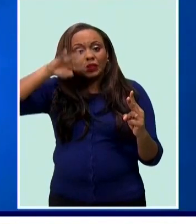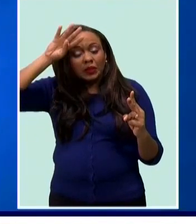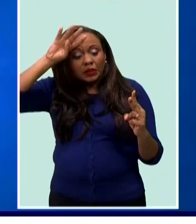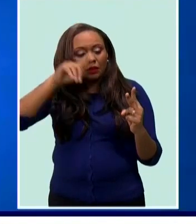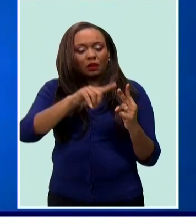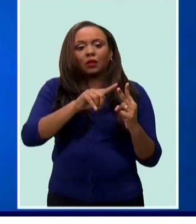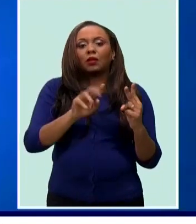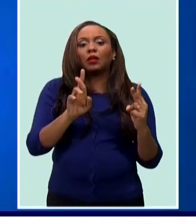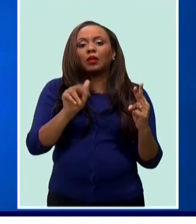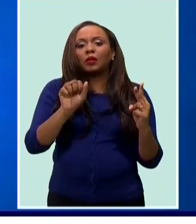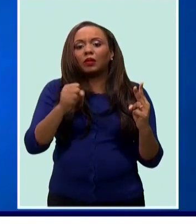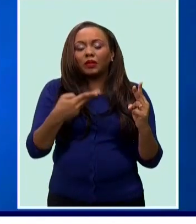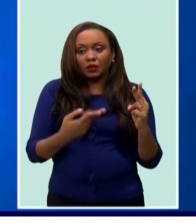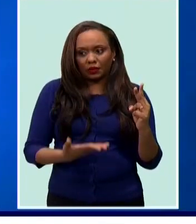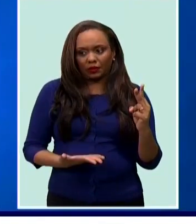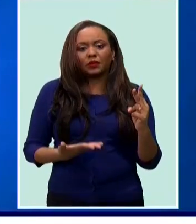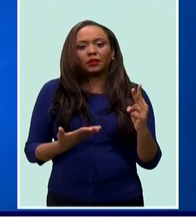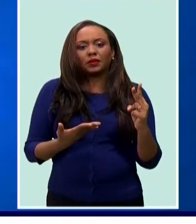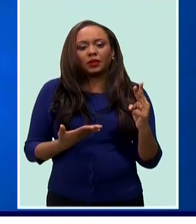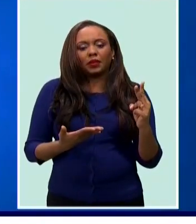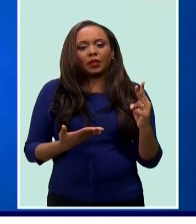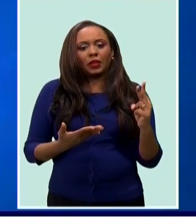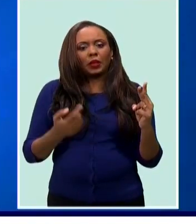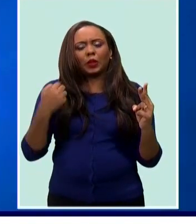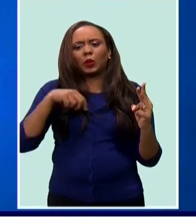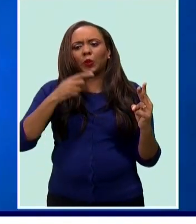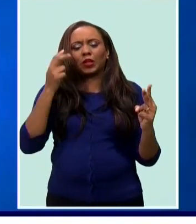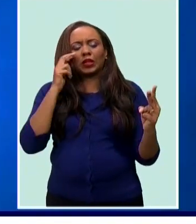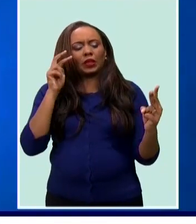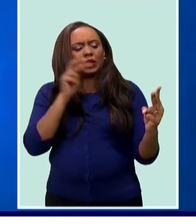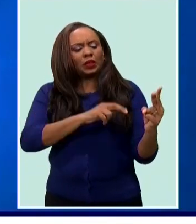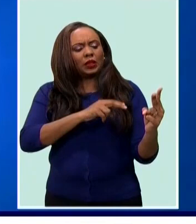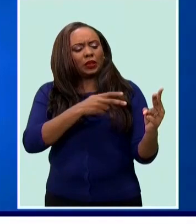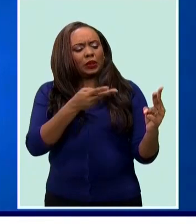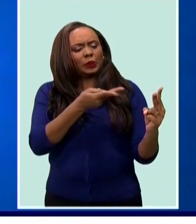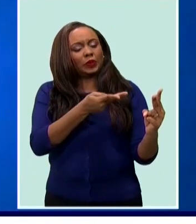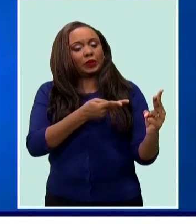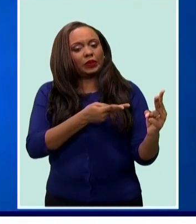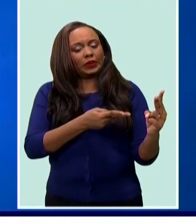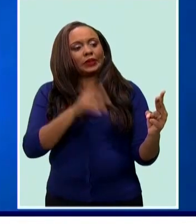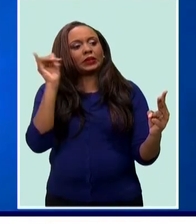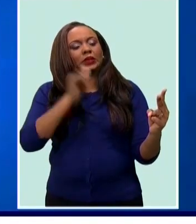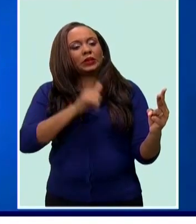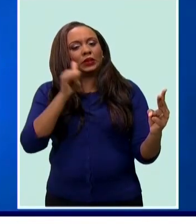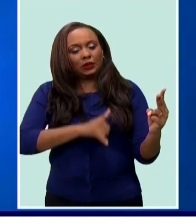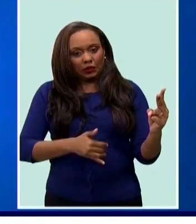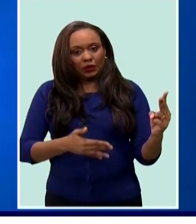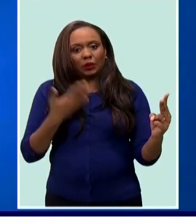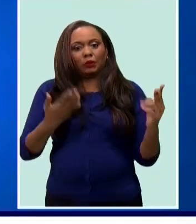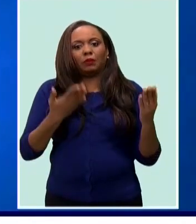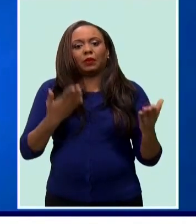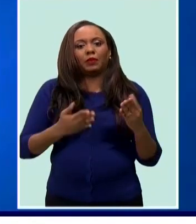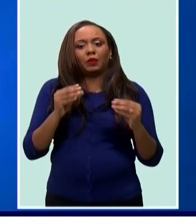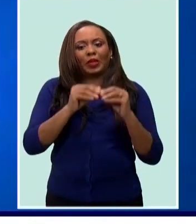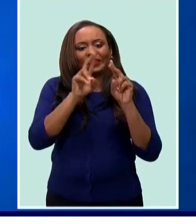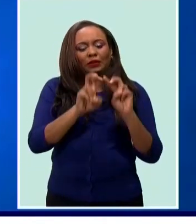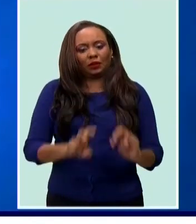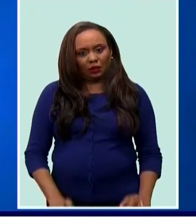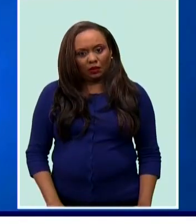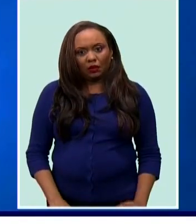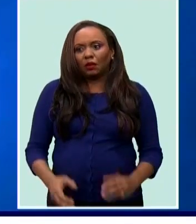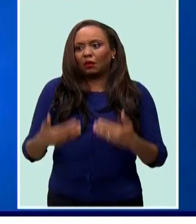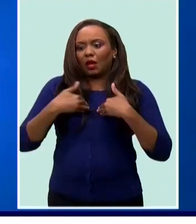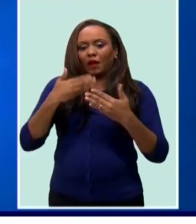how we are able to pick up these cases. We have good clinical teams who are very good at